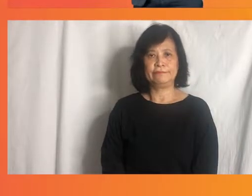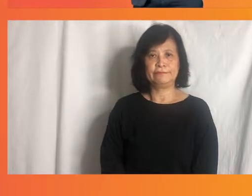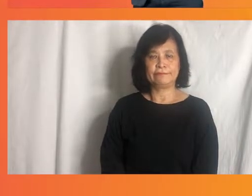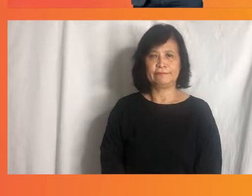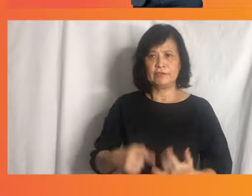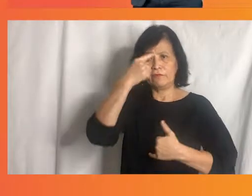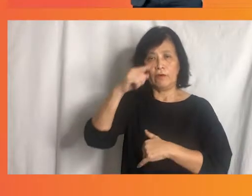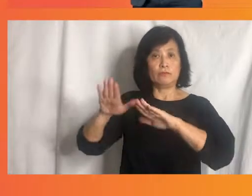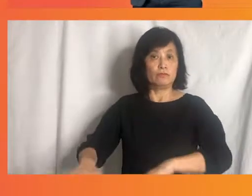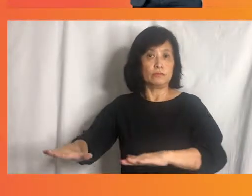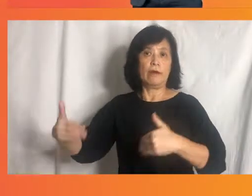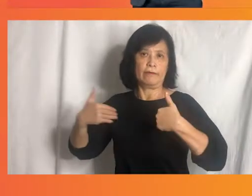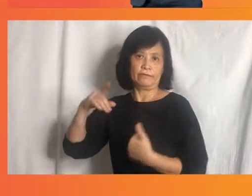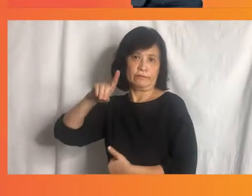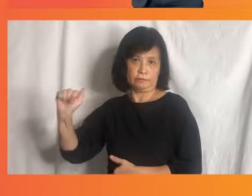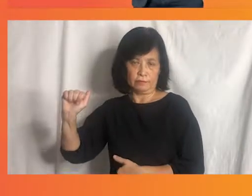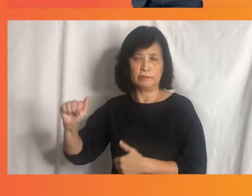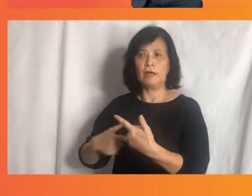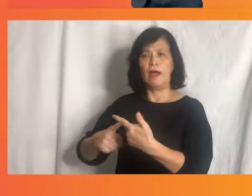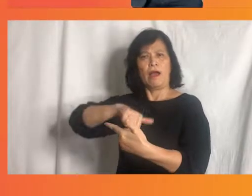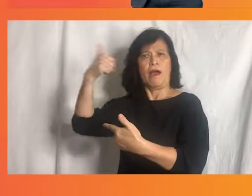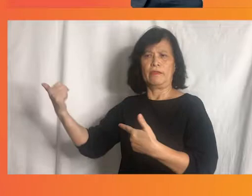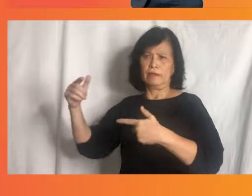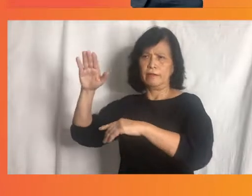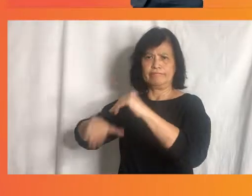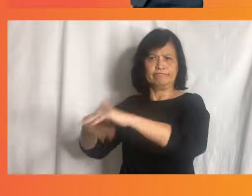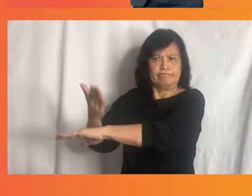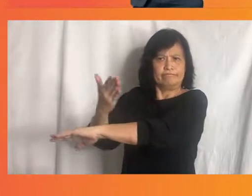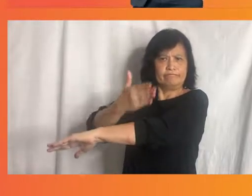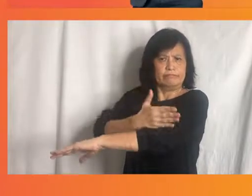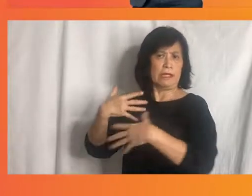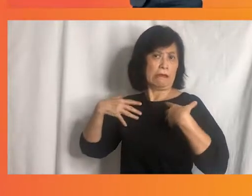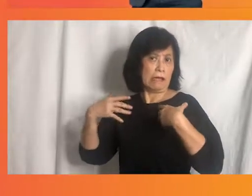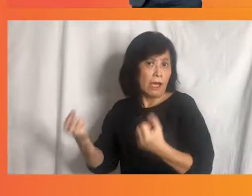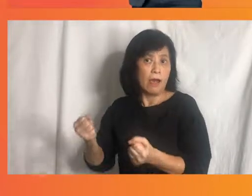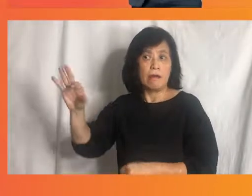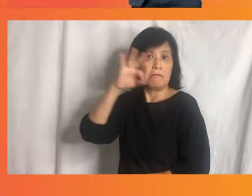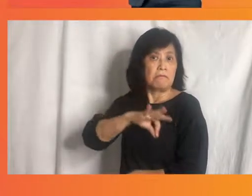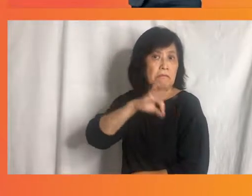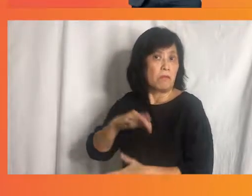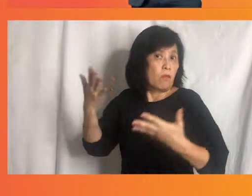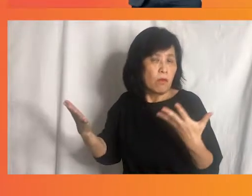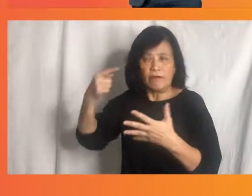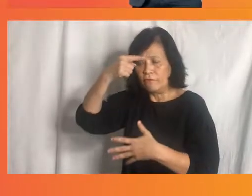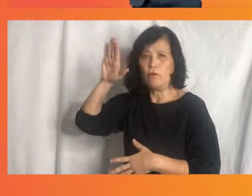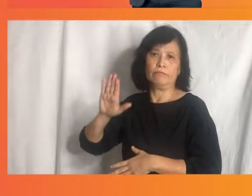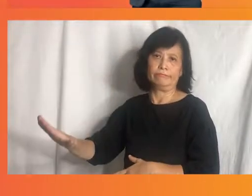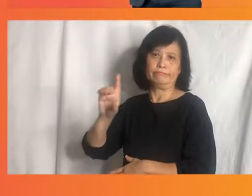Now, in children with disabilities, aside from the general health improvements, they stand to gain benefits specific for their